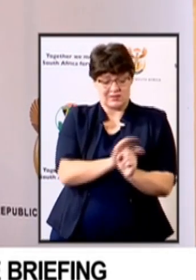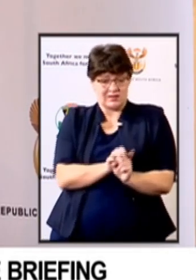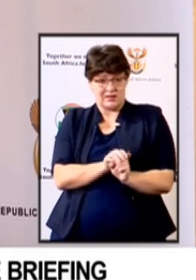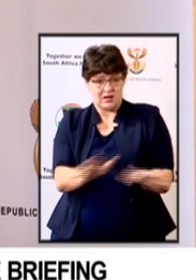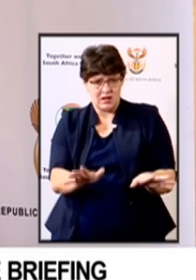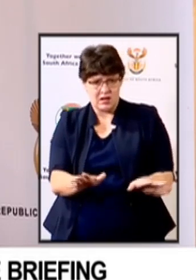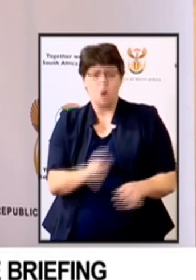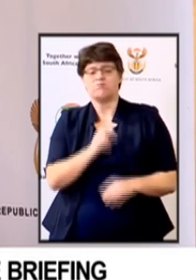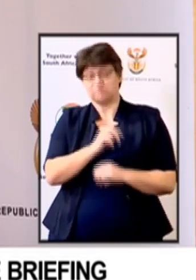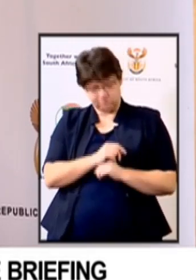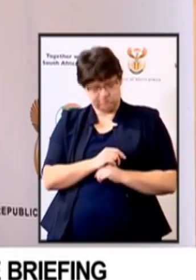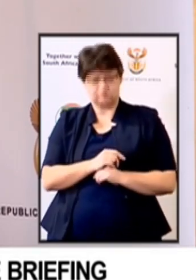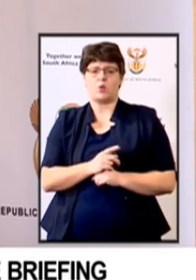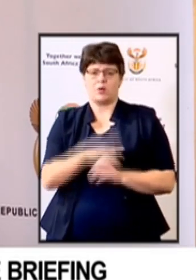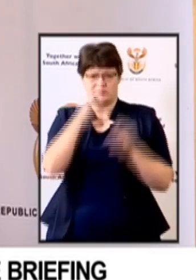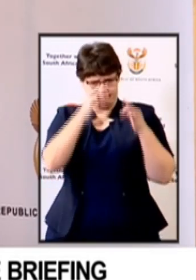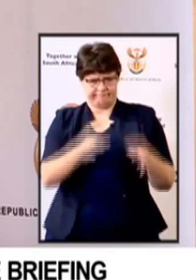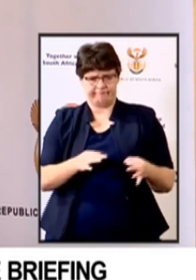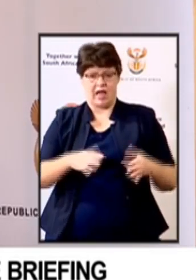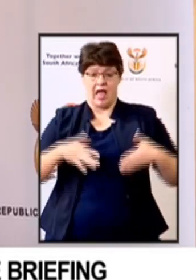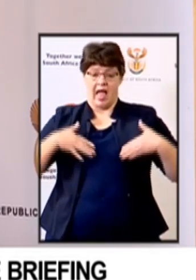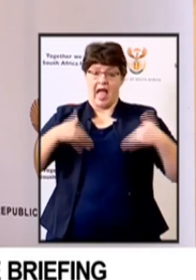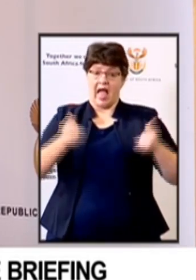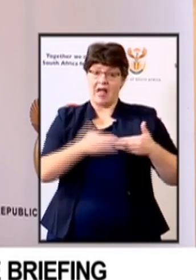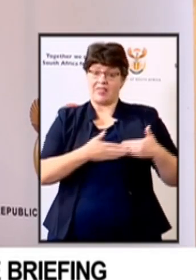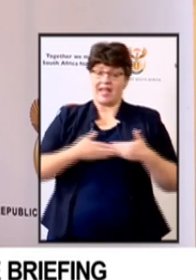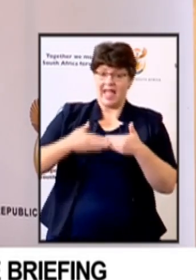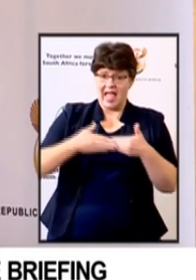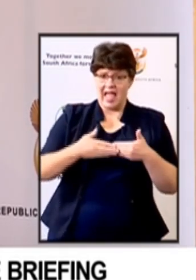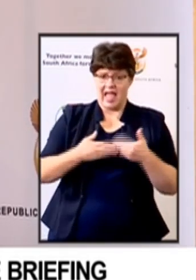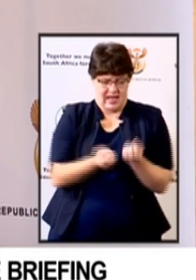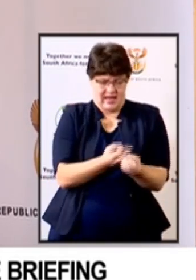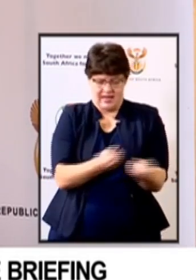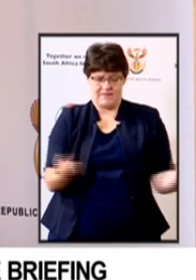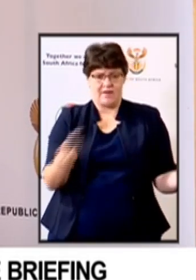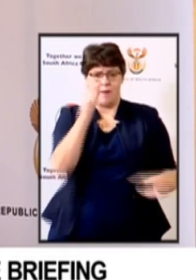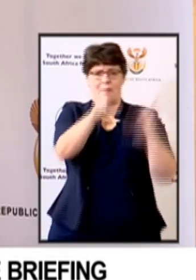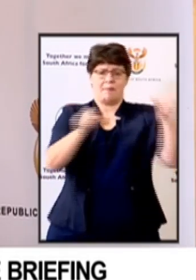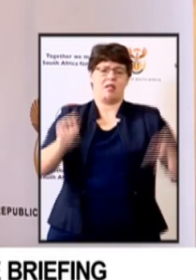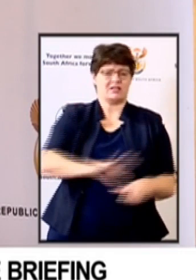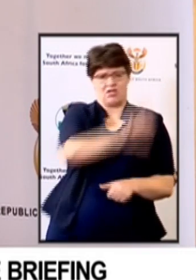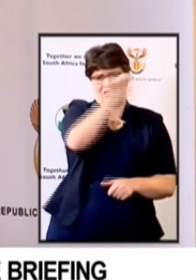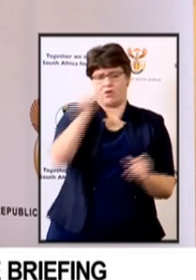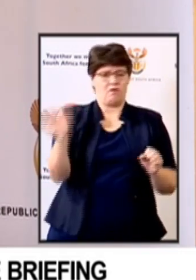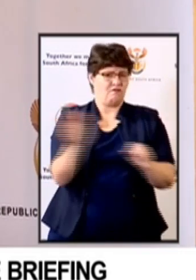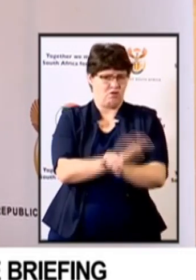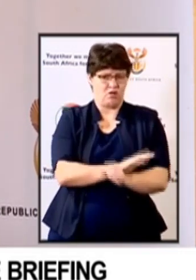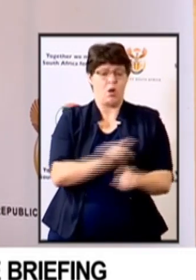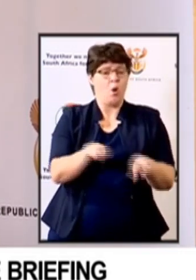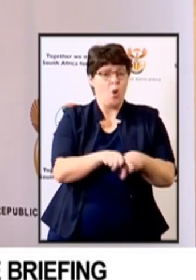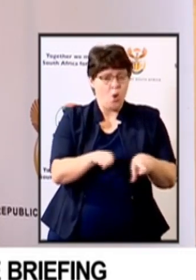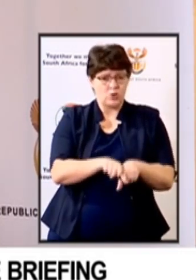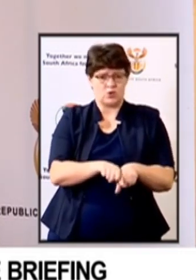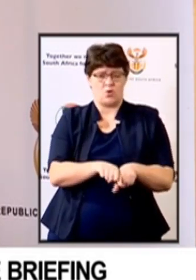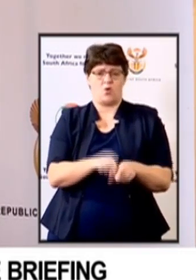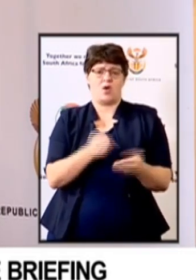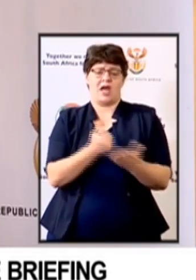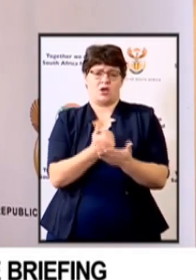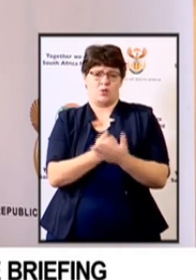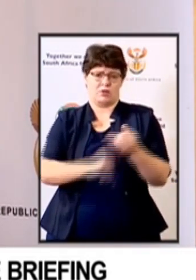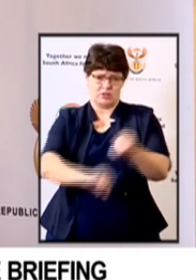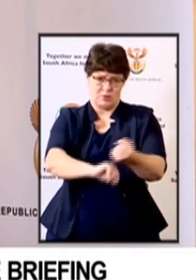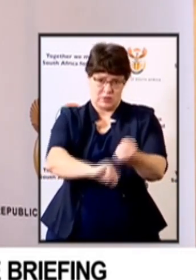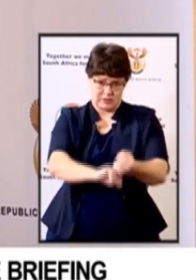to all and providing financial support to all citizens based on need and affordability of the